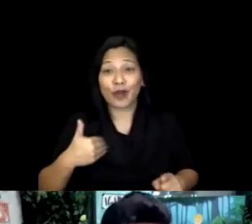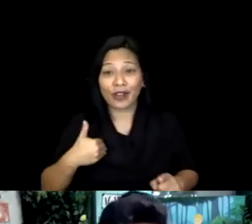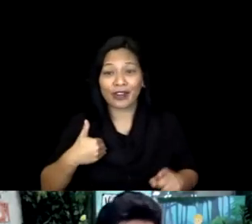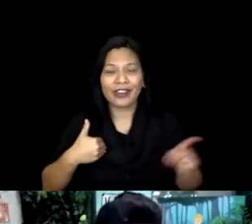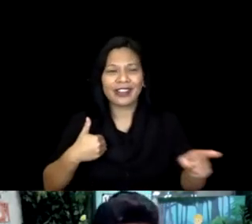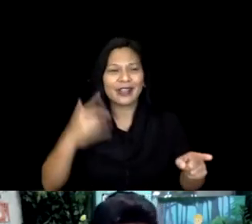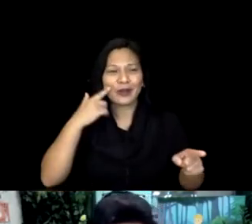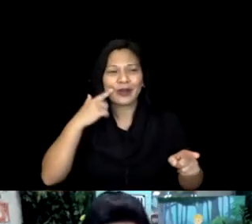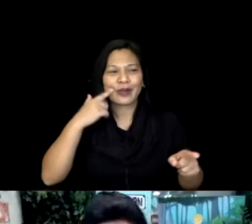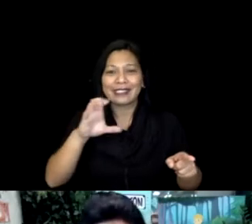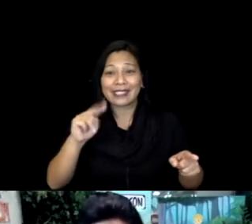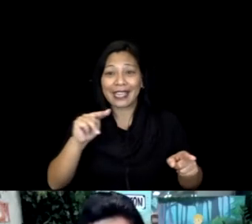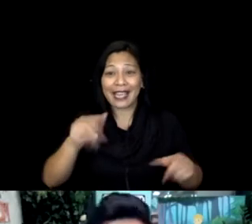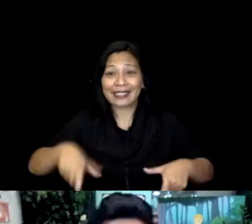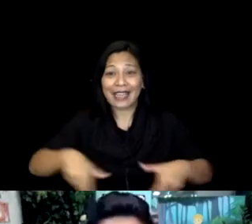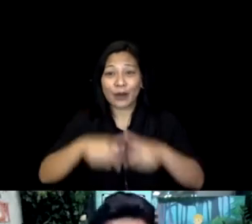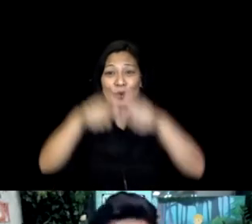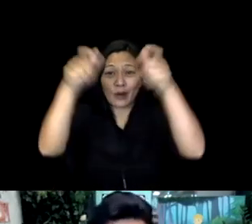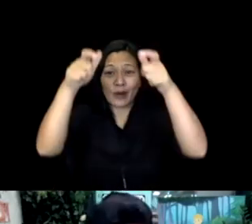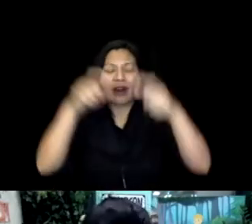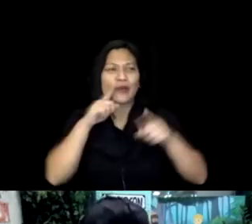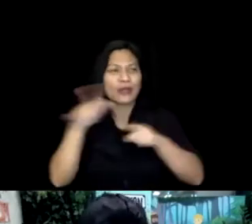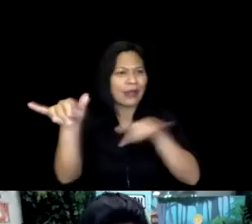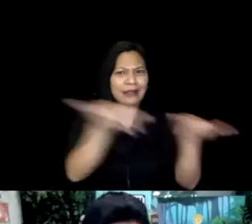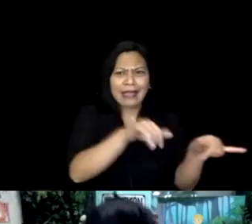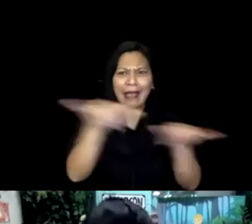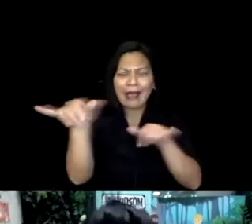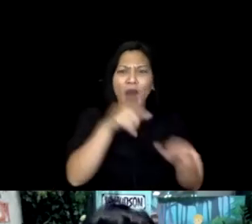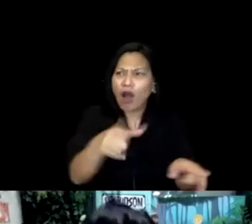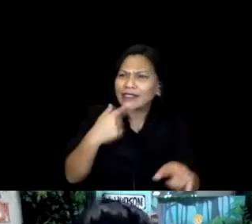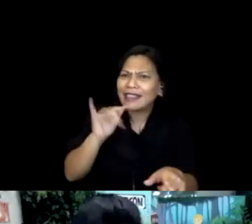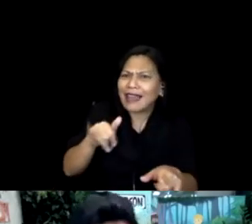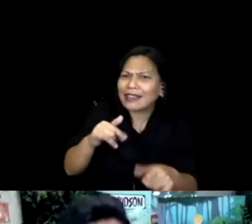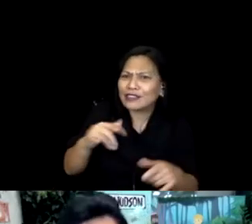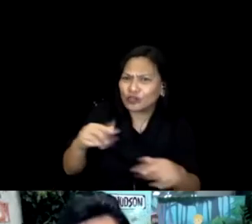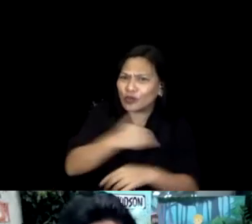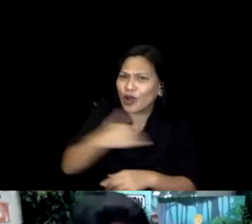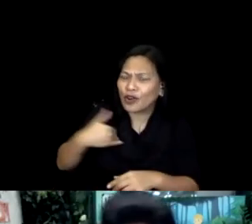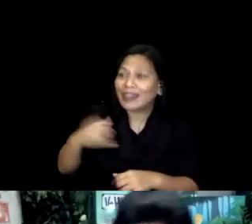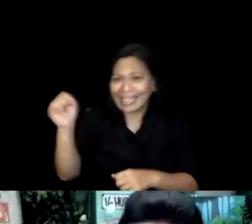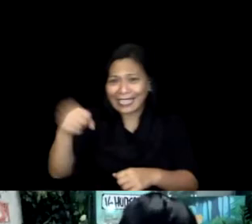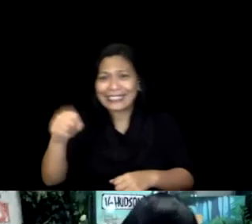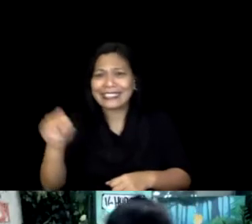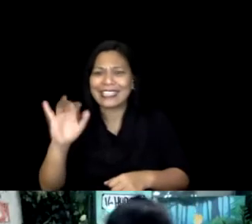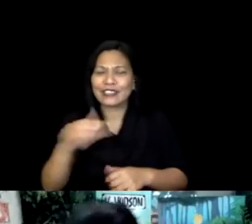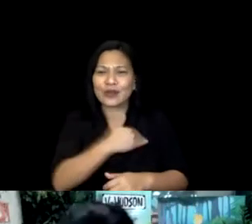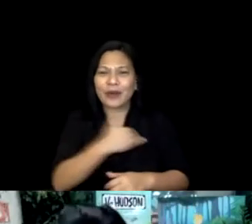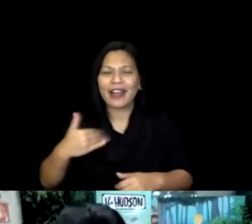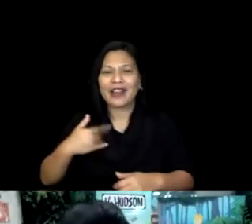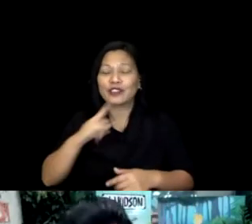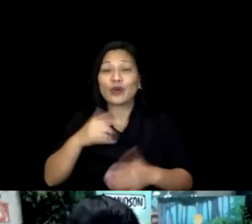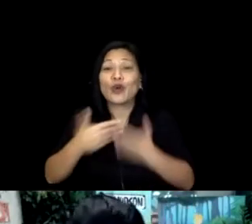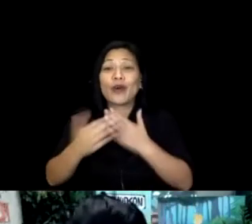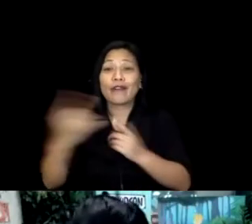There's a tower there that looks like the CN Tower. Like, oh my God, this is Toronto. I'm like, yes, it's Toronto. So whoever